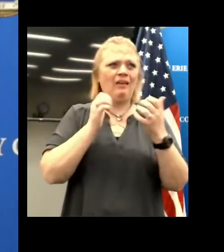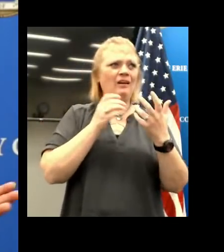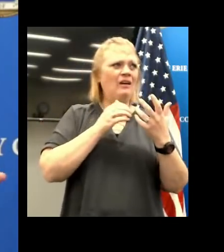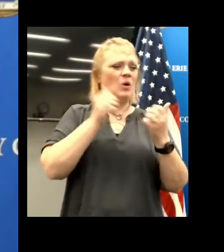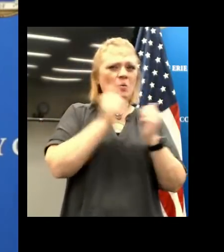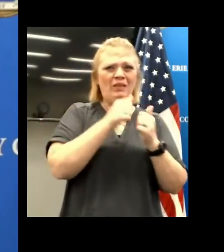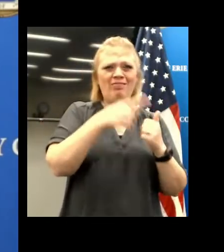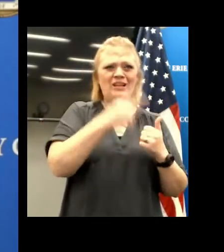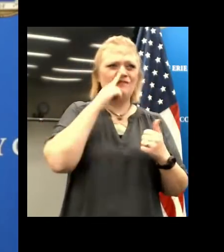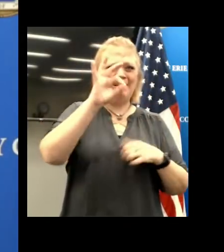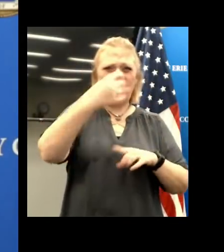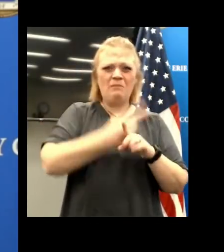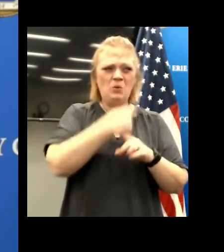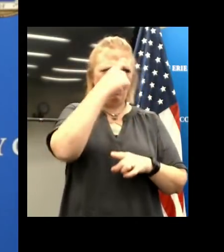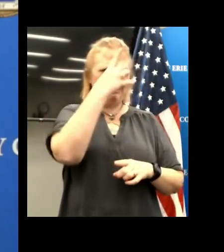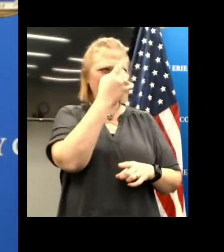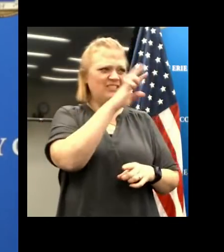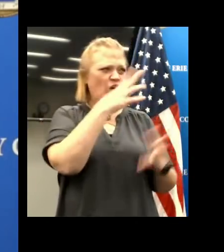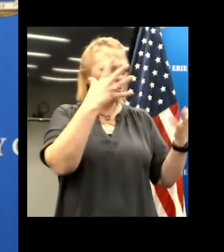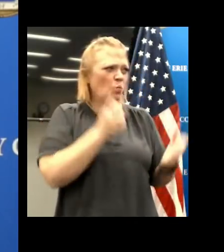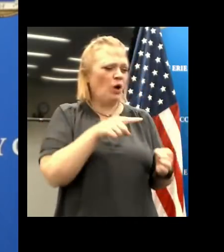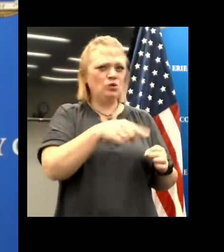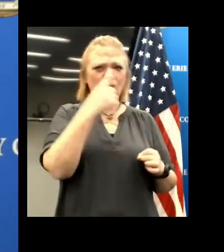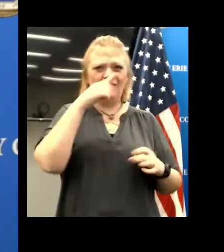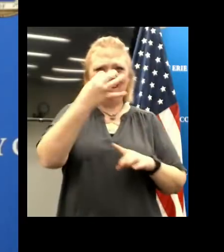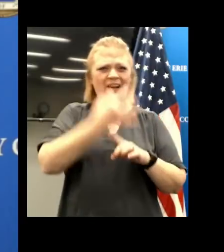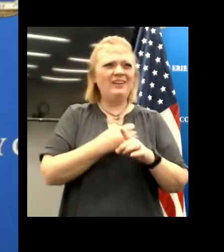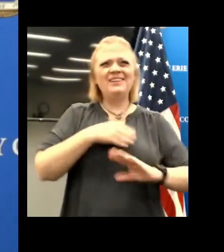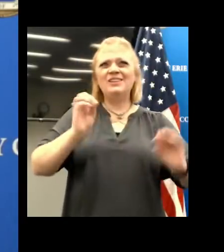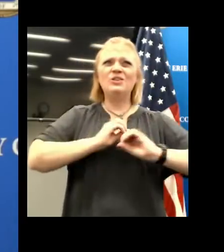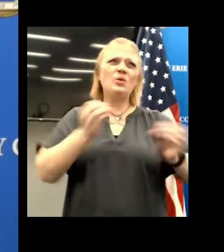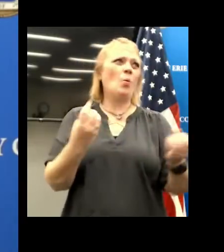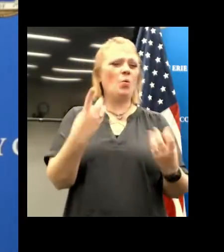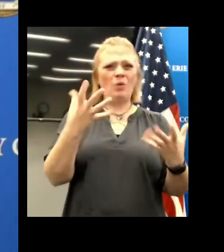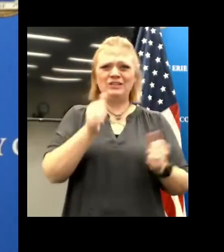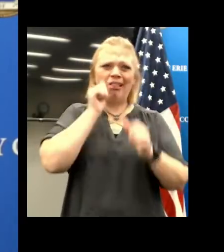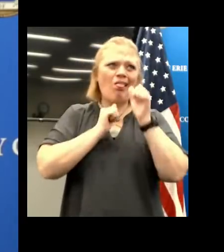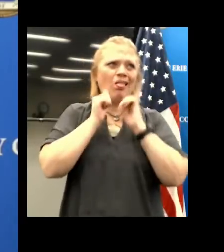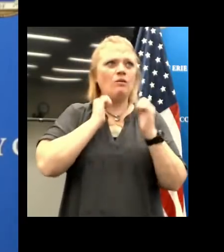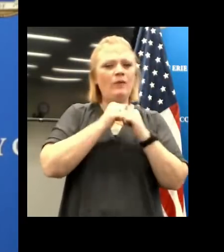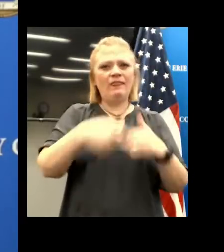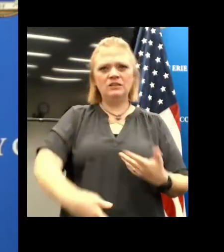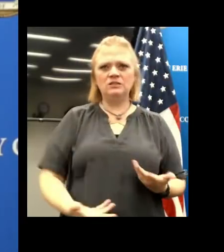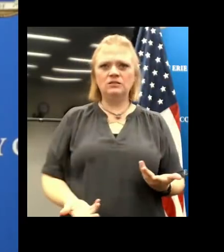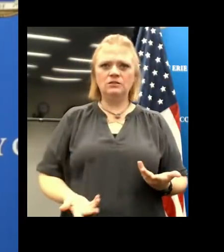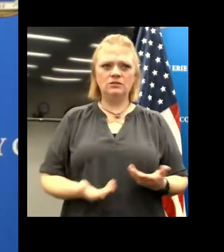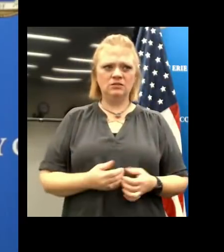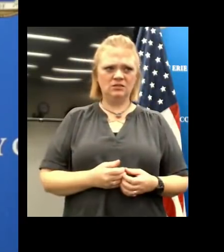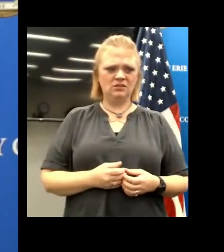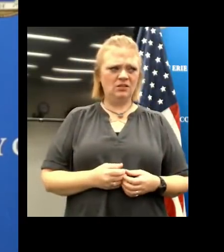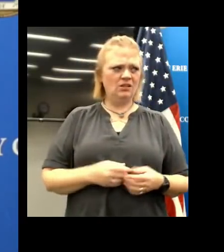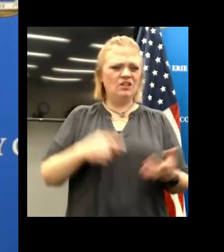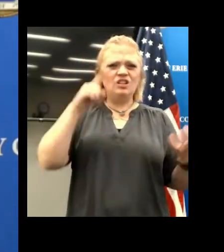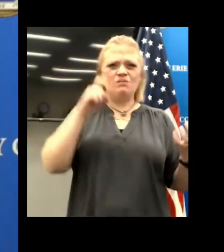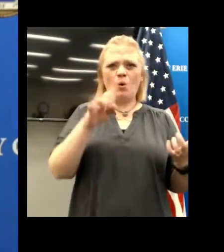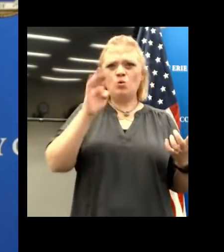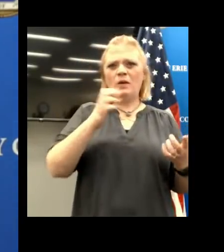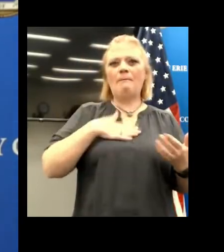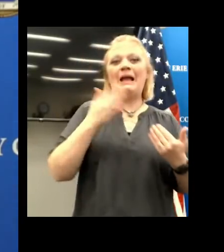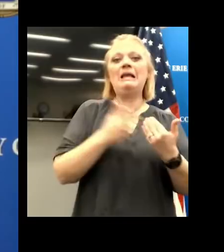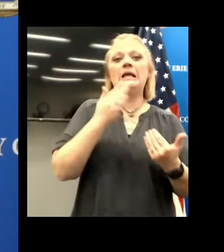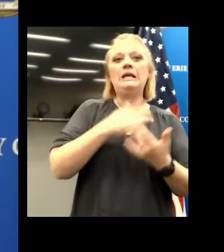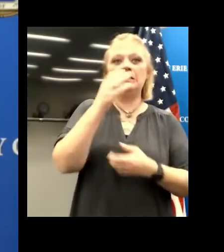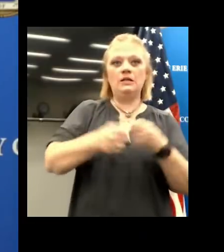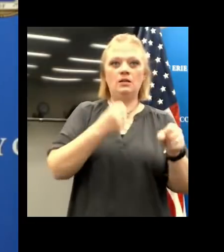think Dr. Burstein want to be dealing with this for all these months now? None of us wanted to be dealing with this. This was supposed to be my easy year. I